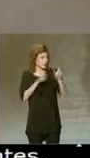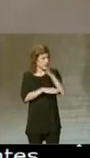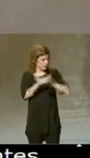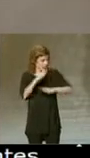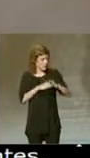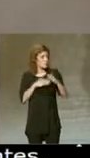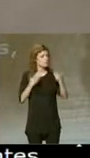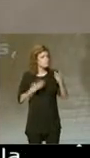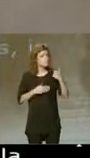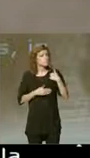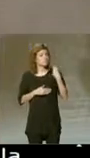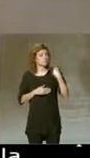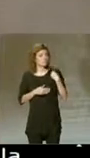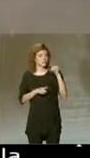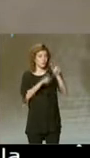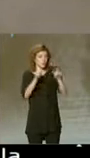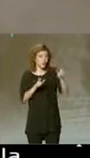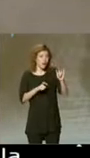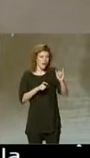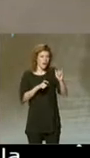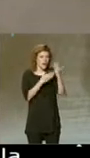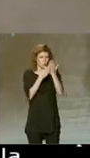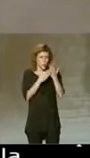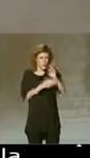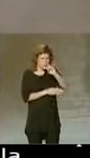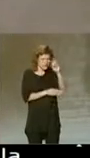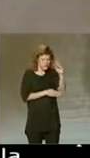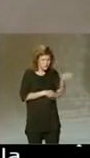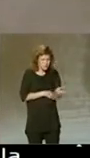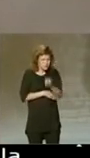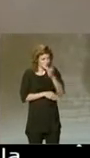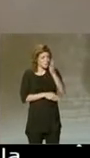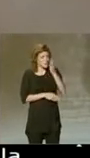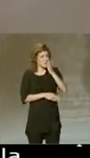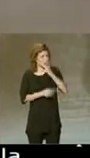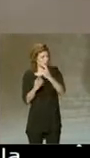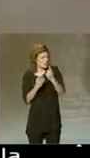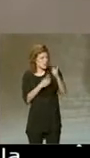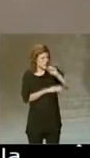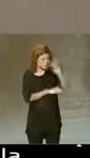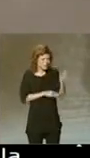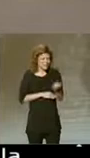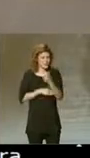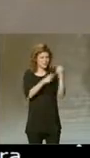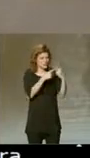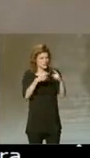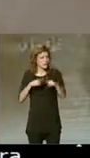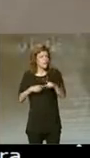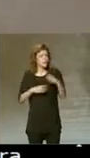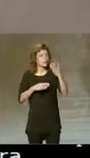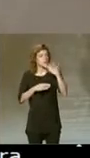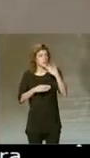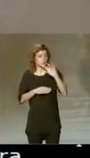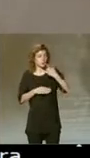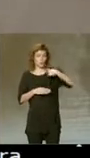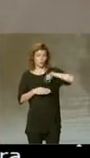students with a disability, and in order to cater for this wide range of students with a